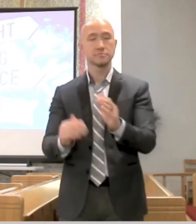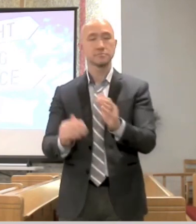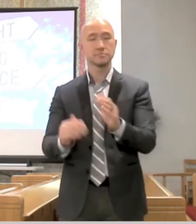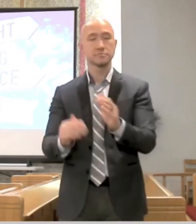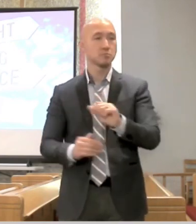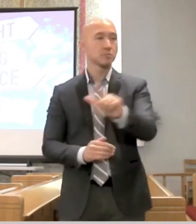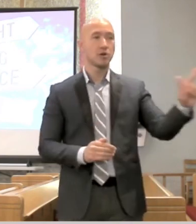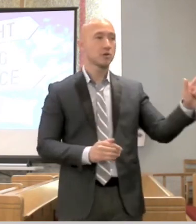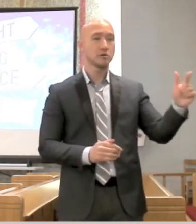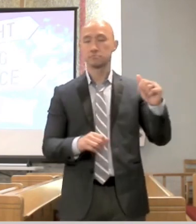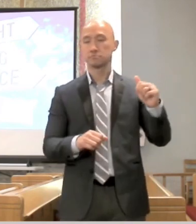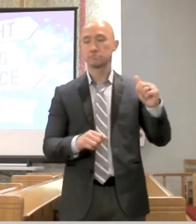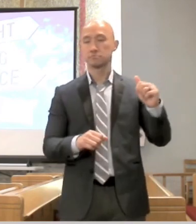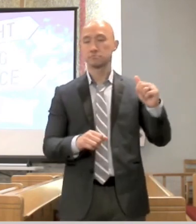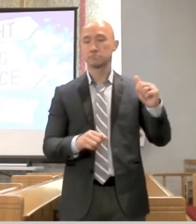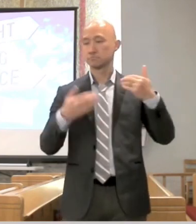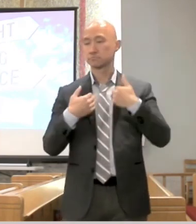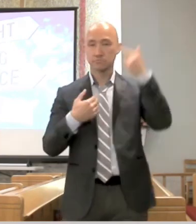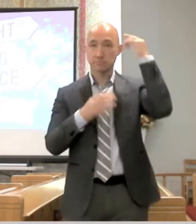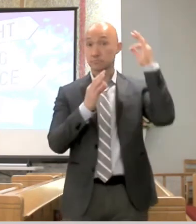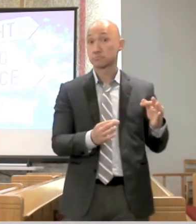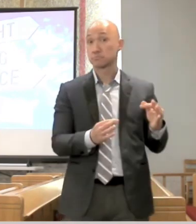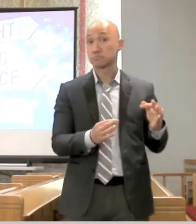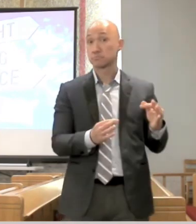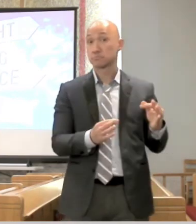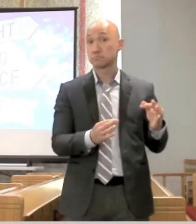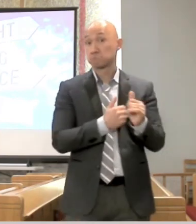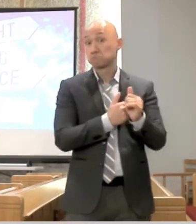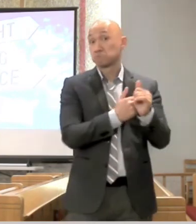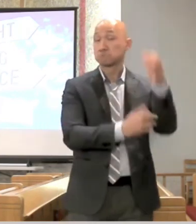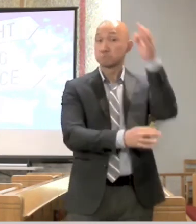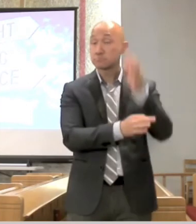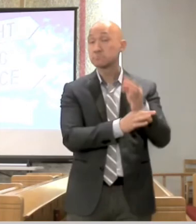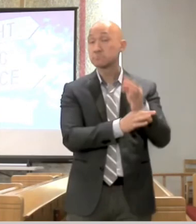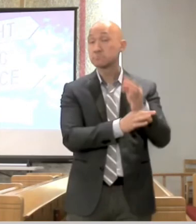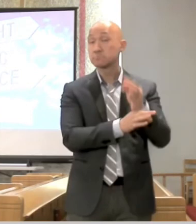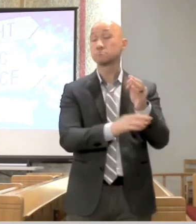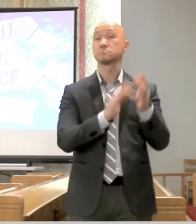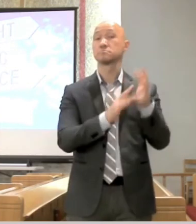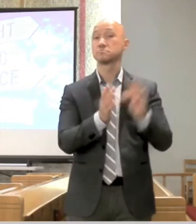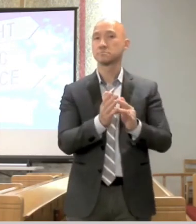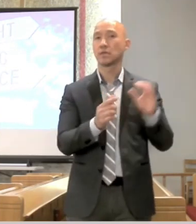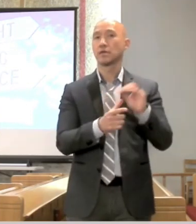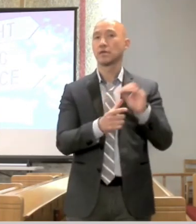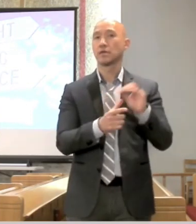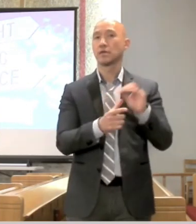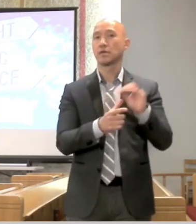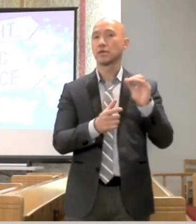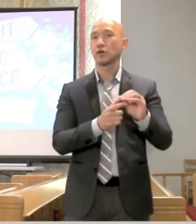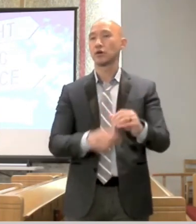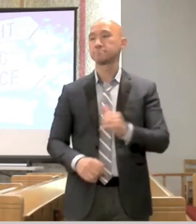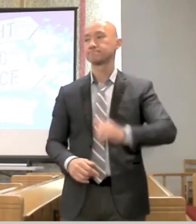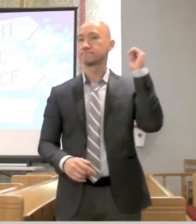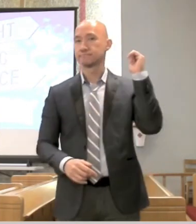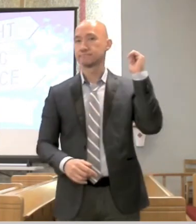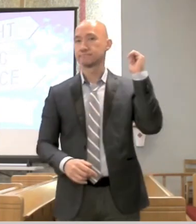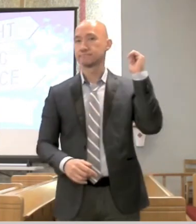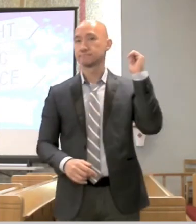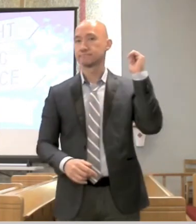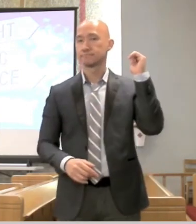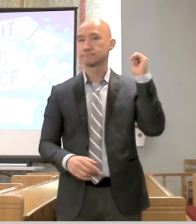choices. And we don't know that the choices that we're making at that time are going to be leading us to a humongous